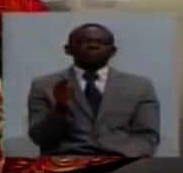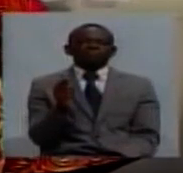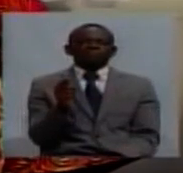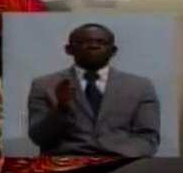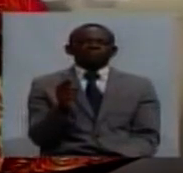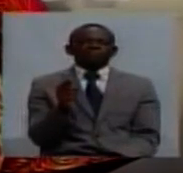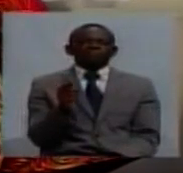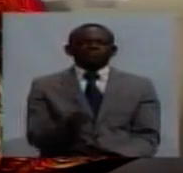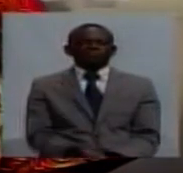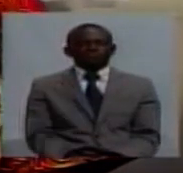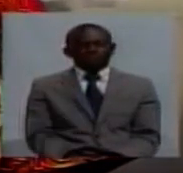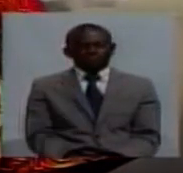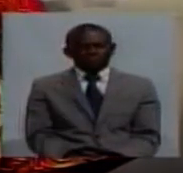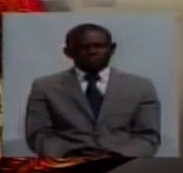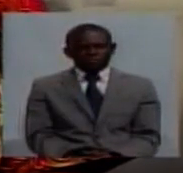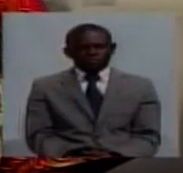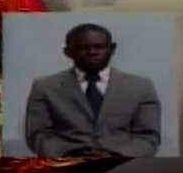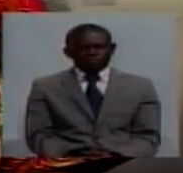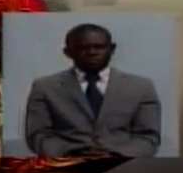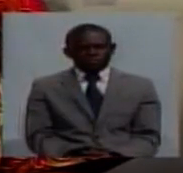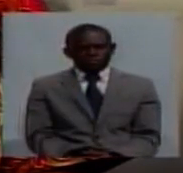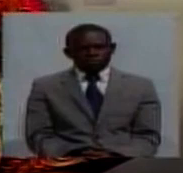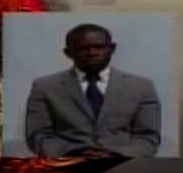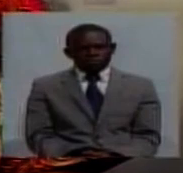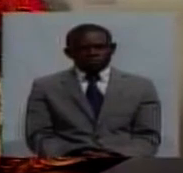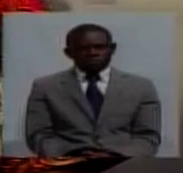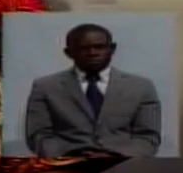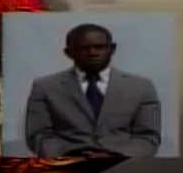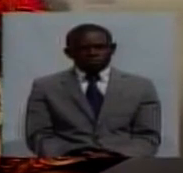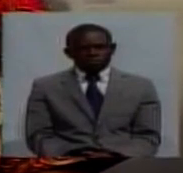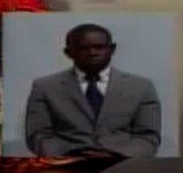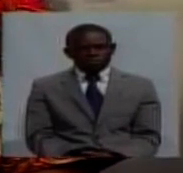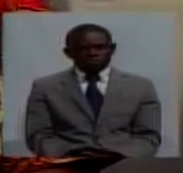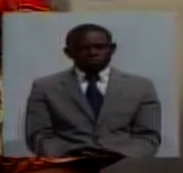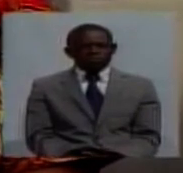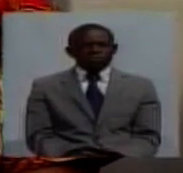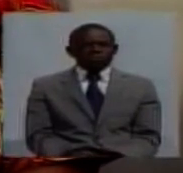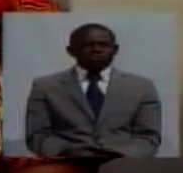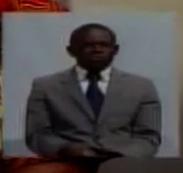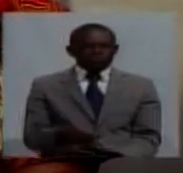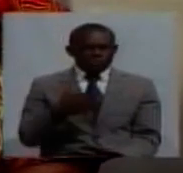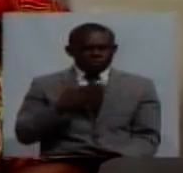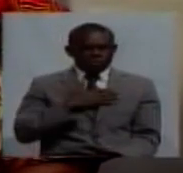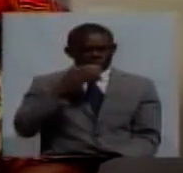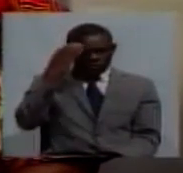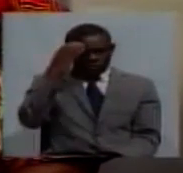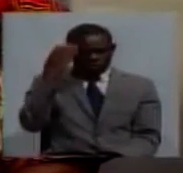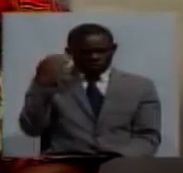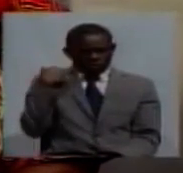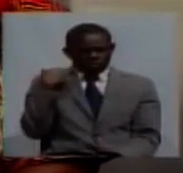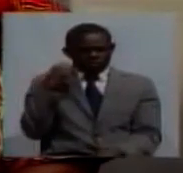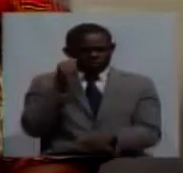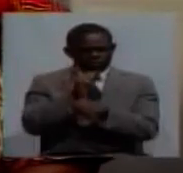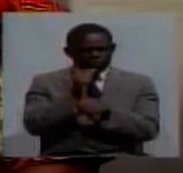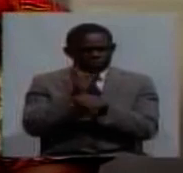projects on? But then at the level of actually monitoring, staff from my office have gone on spot monitoring